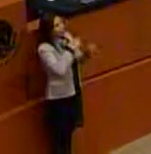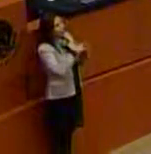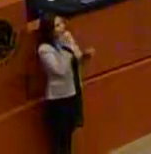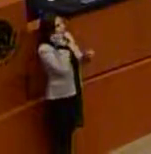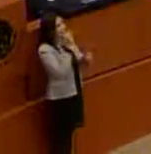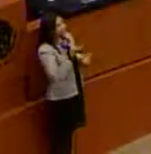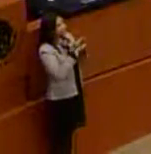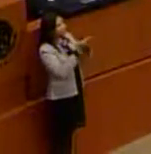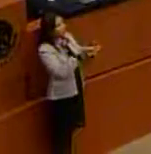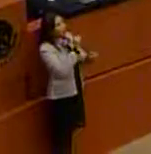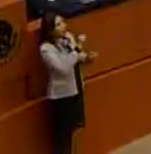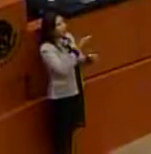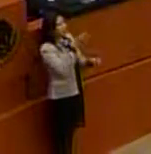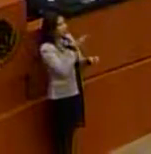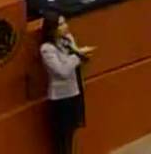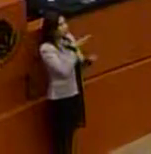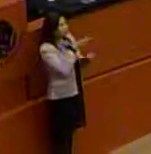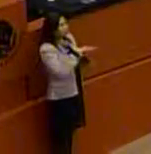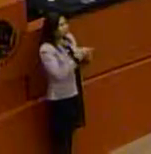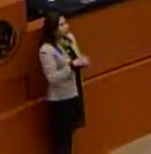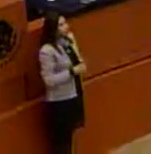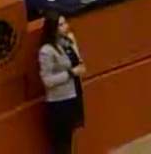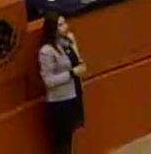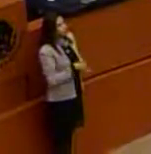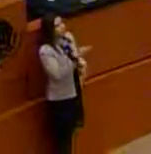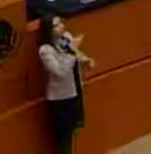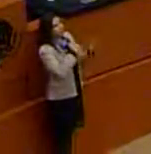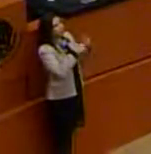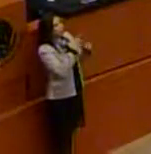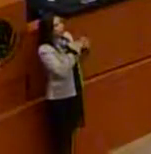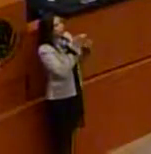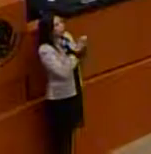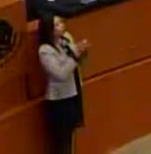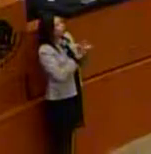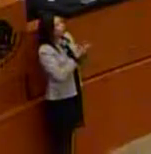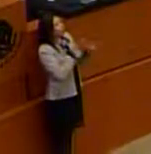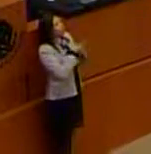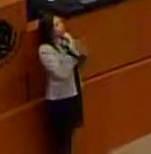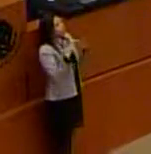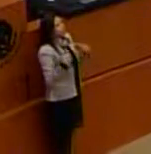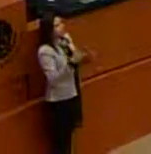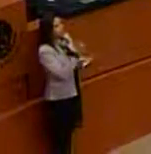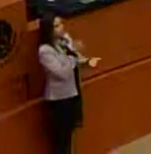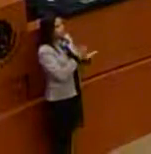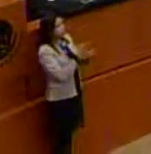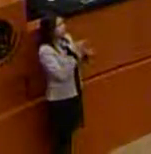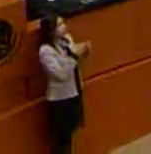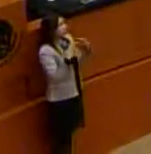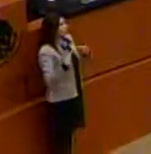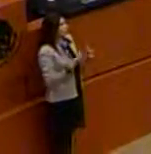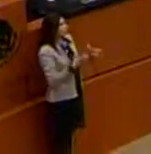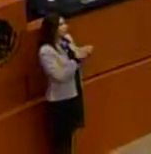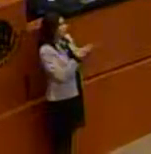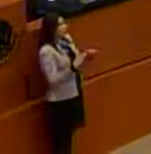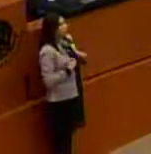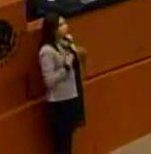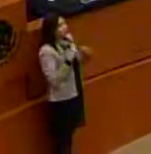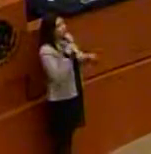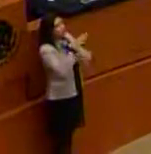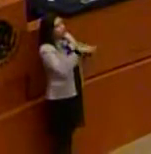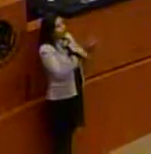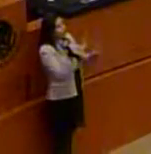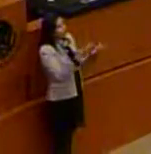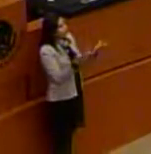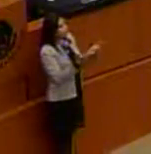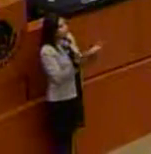voting is, in almost all questions today, limited to citizens and not residents. I would make two